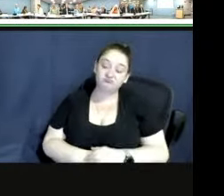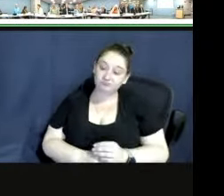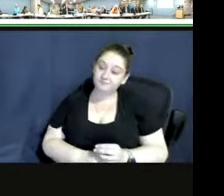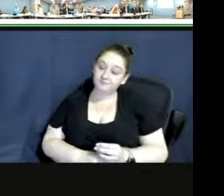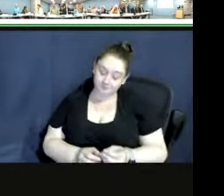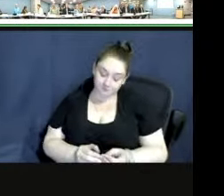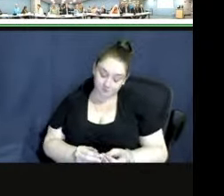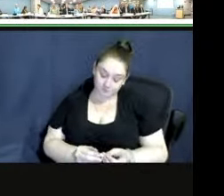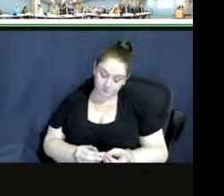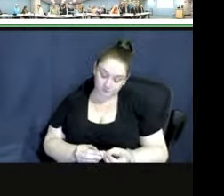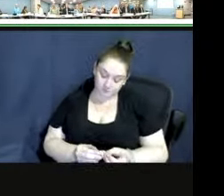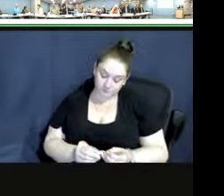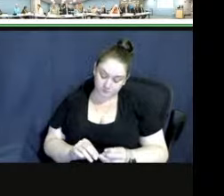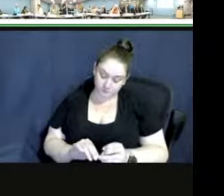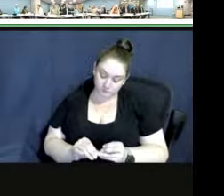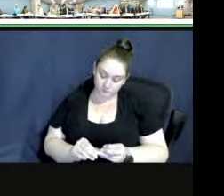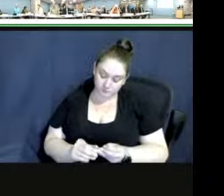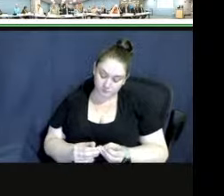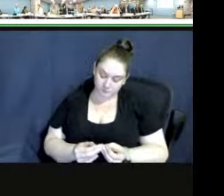Yes.